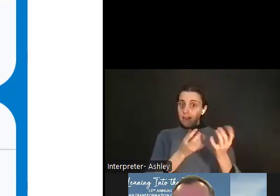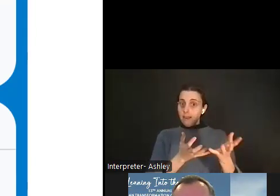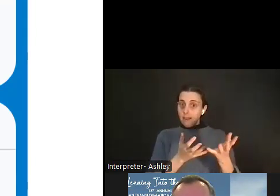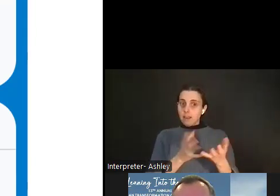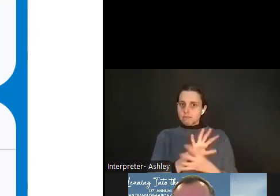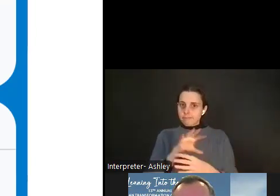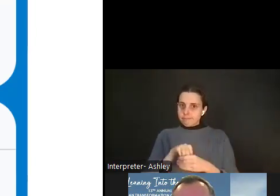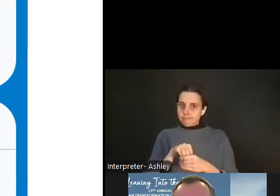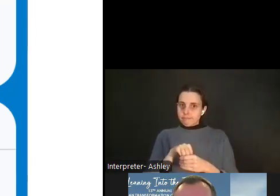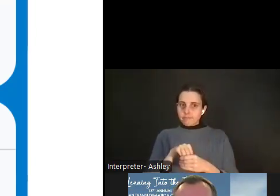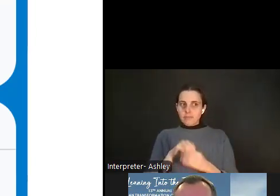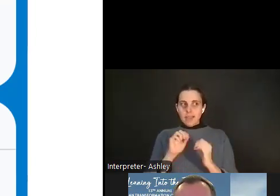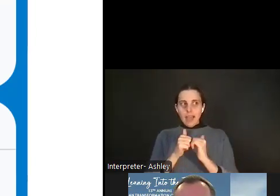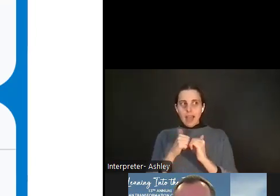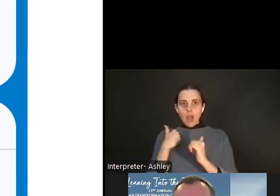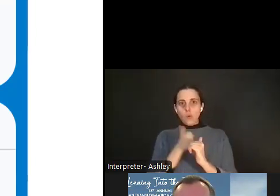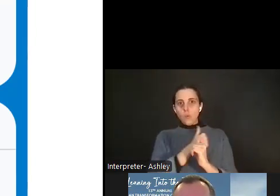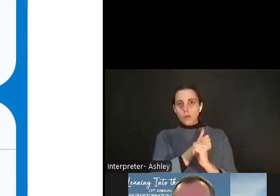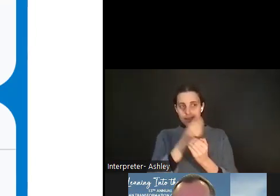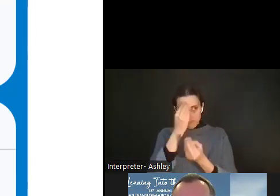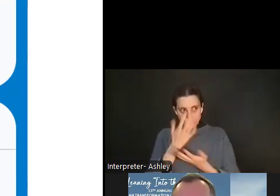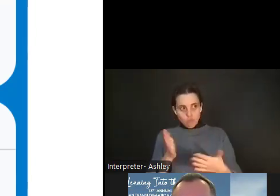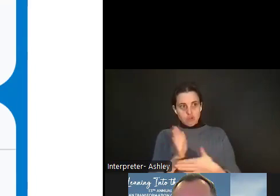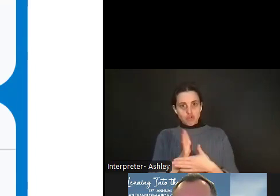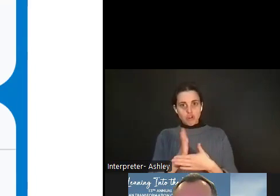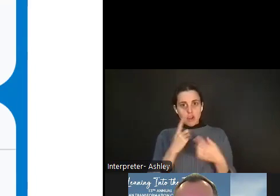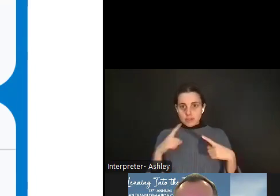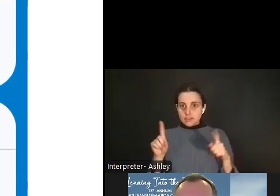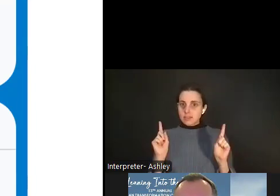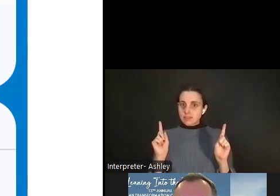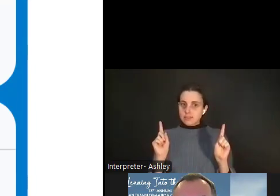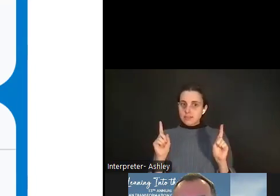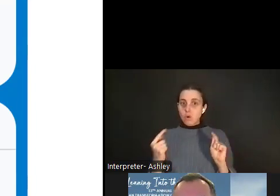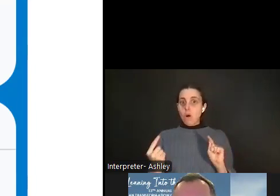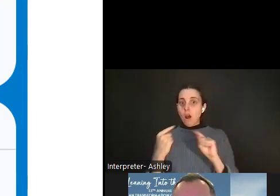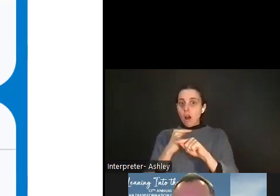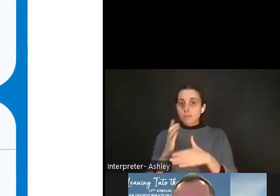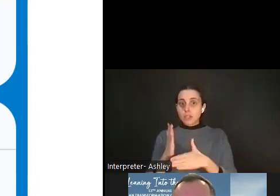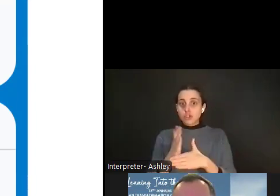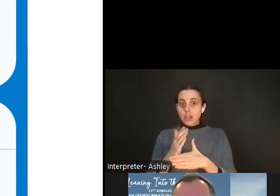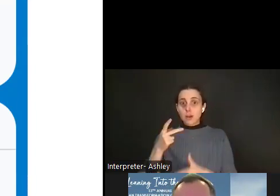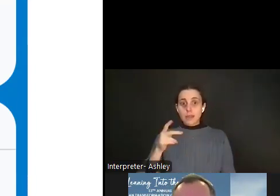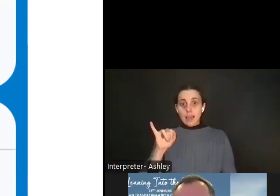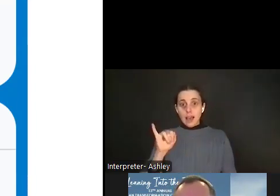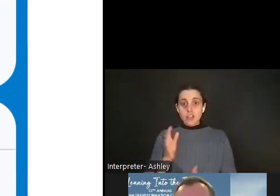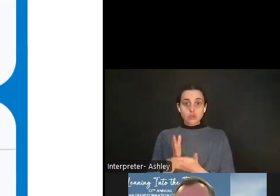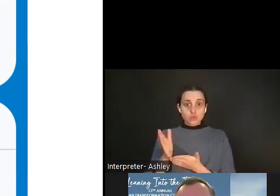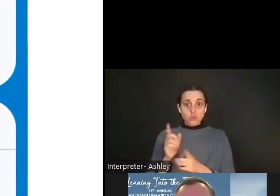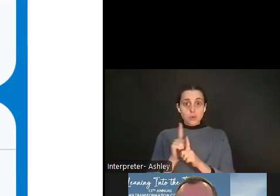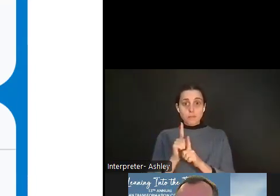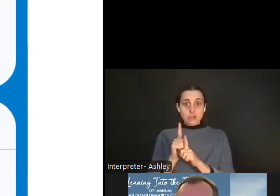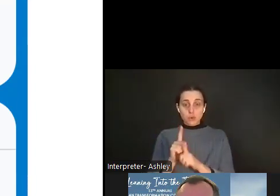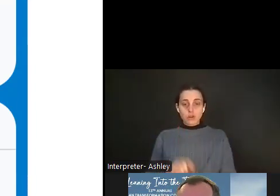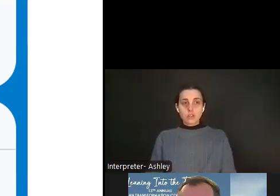of cascading down, the successes, cross-pollinating those PIs through our mentors, for example,